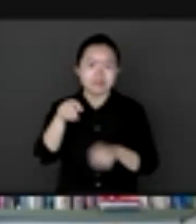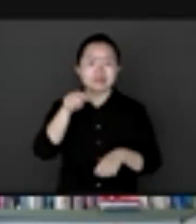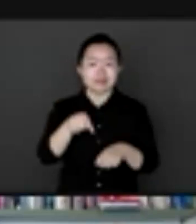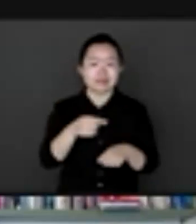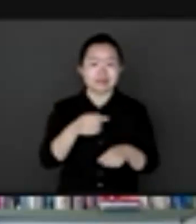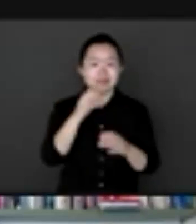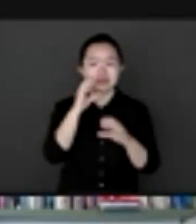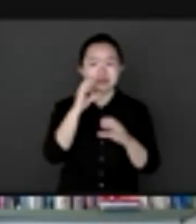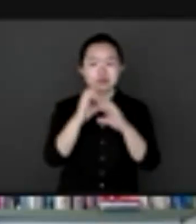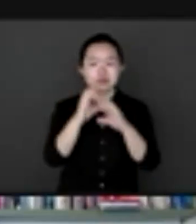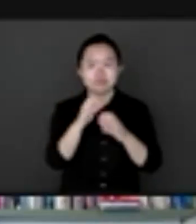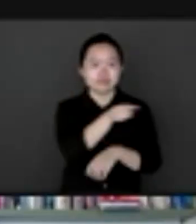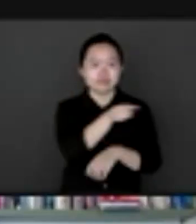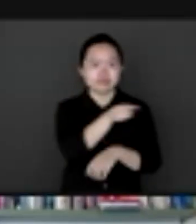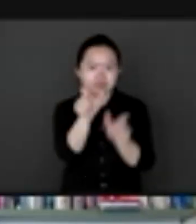contribution. One more.